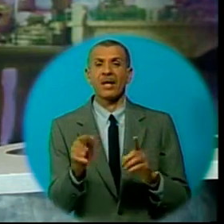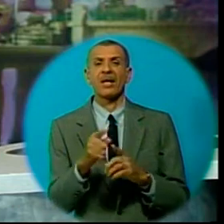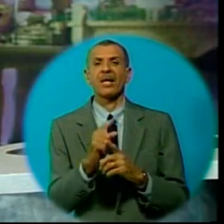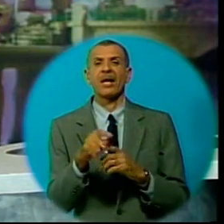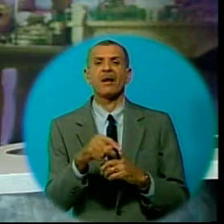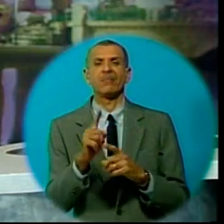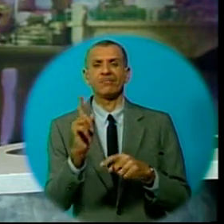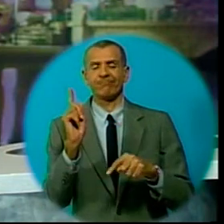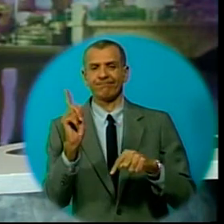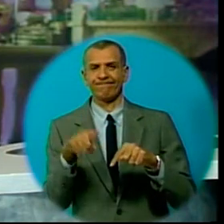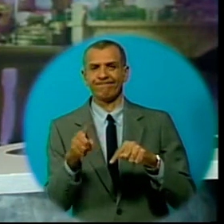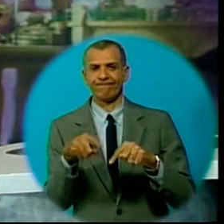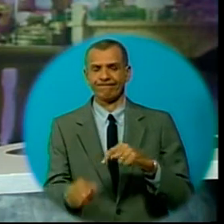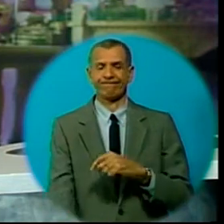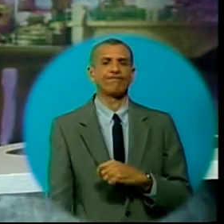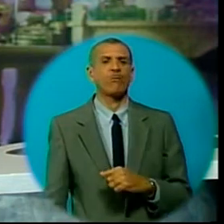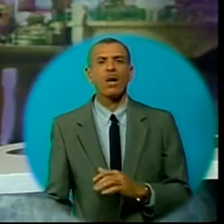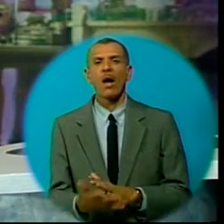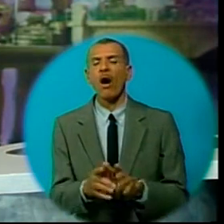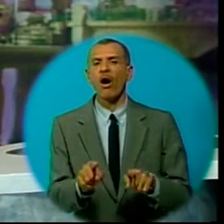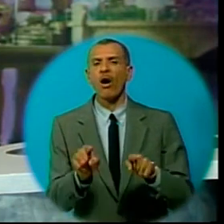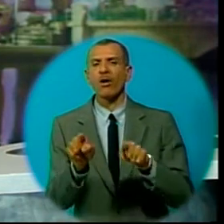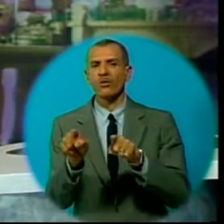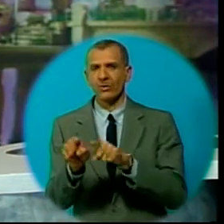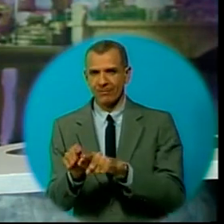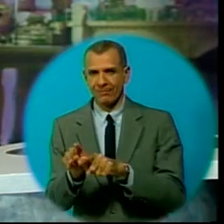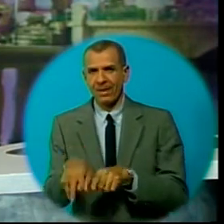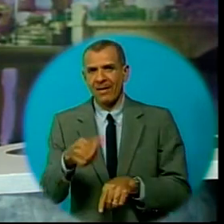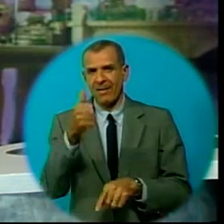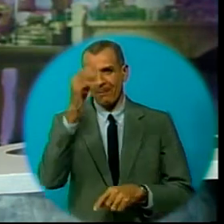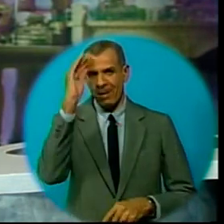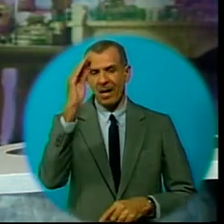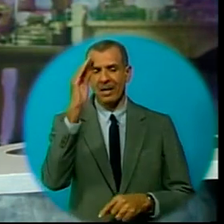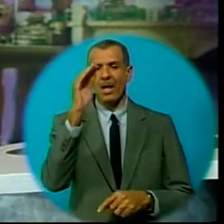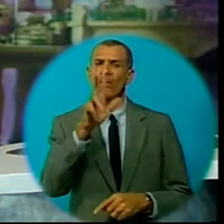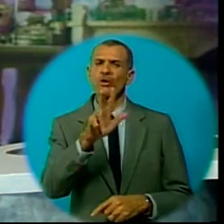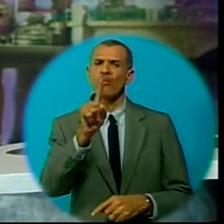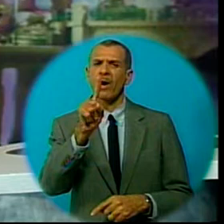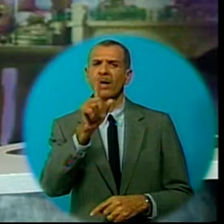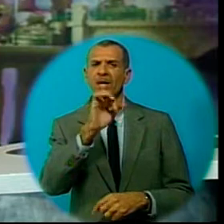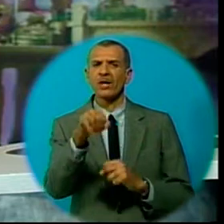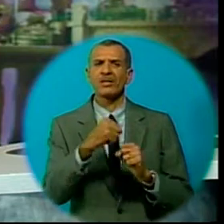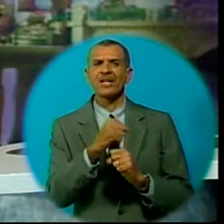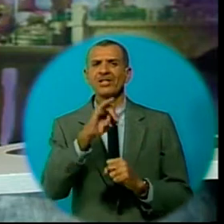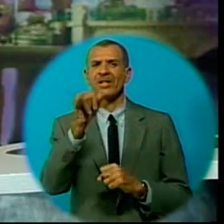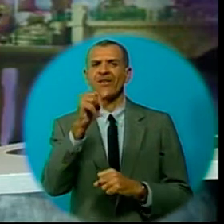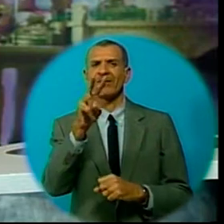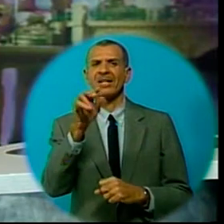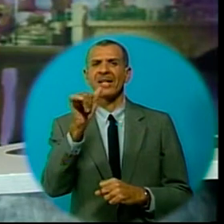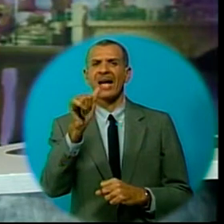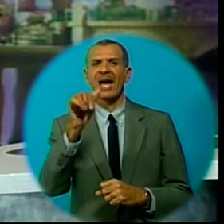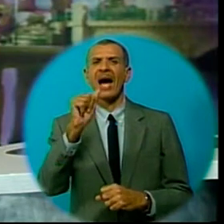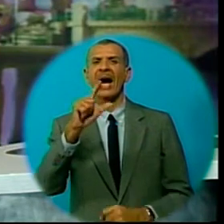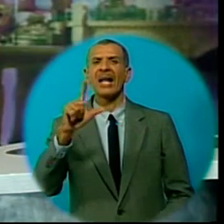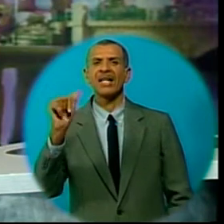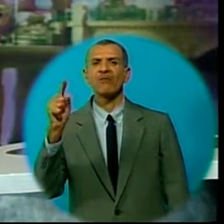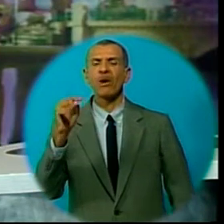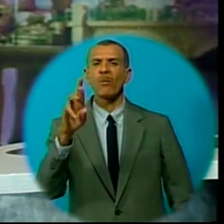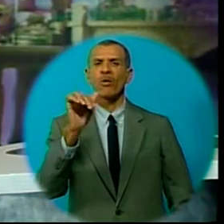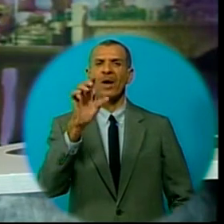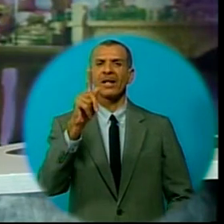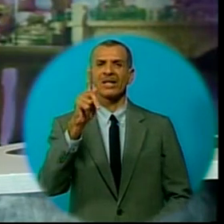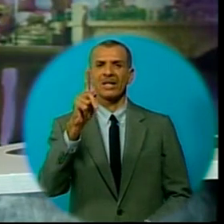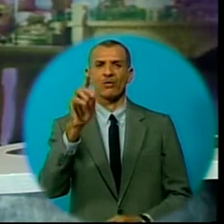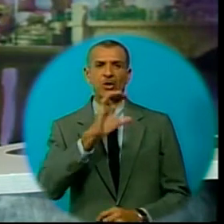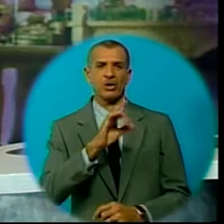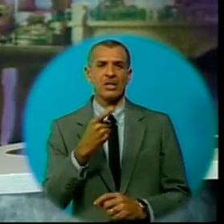can be prosecuted. Meanwhile, another man who was on the wanted list, 31-year-old Javed Riyad Aline of Rockley, Christchurch, is